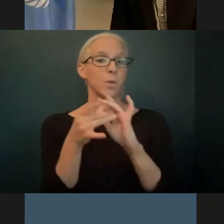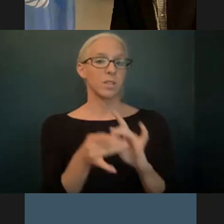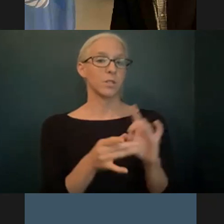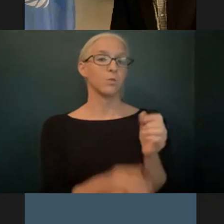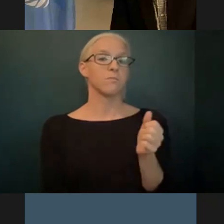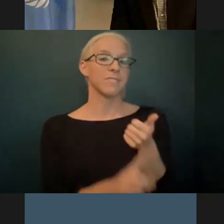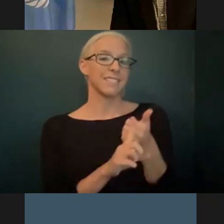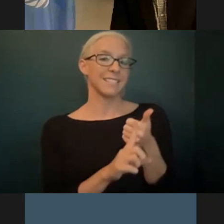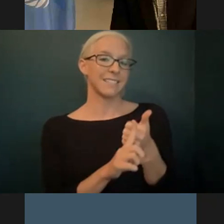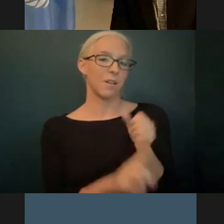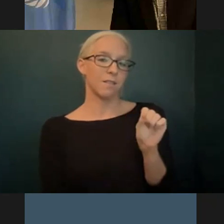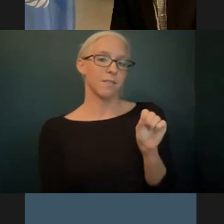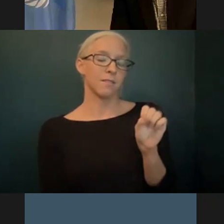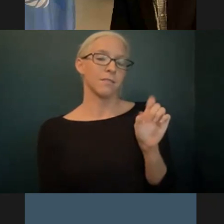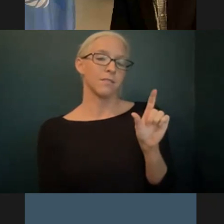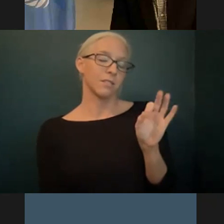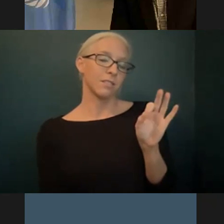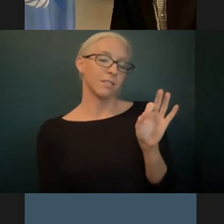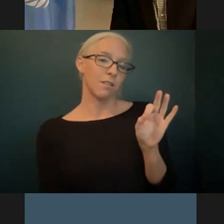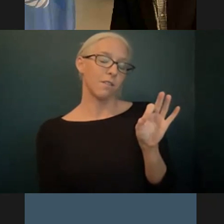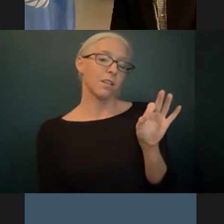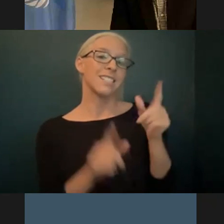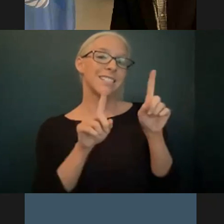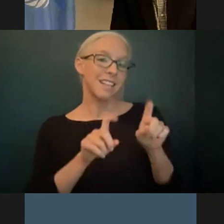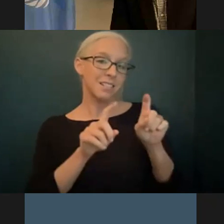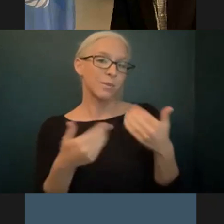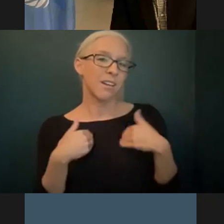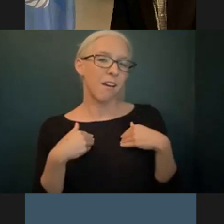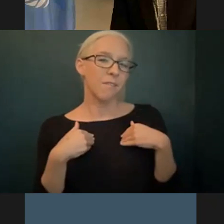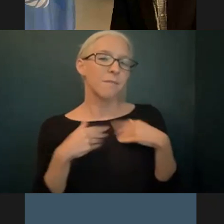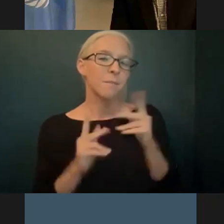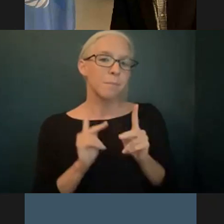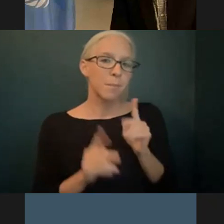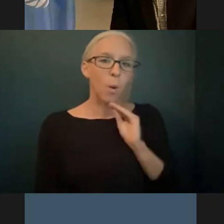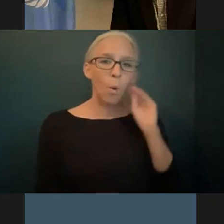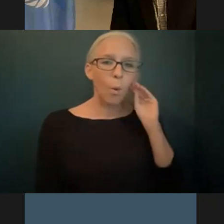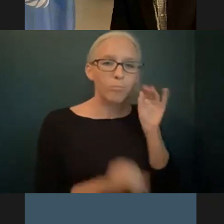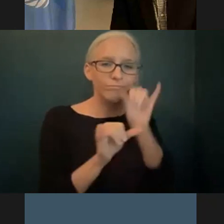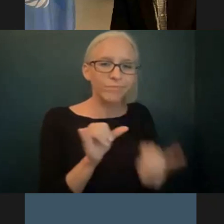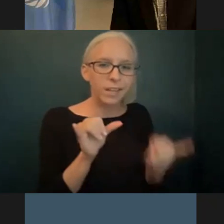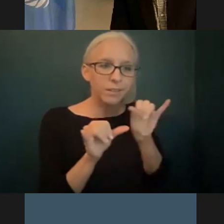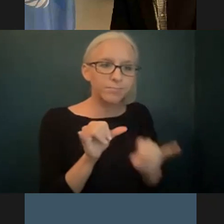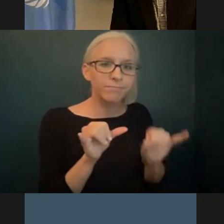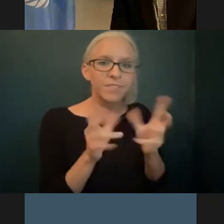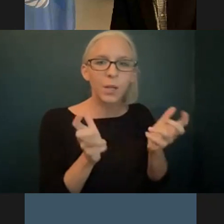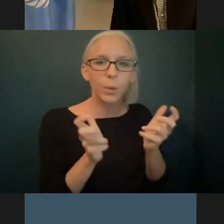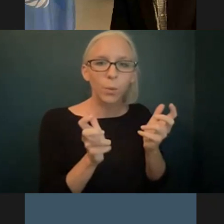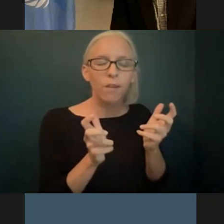We have some homebound consumers that we serve, and they're interested in receiving self-tests at